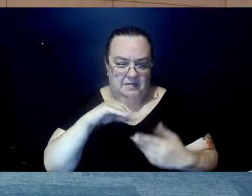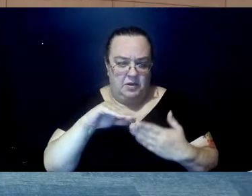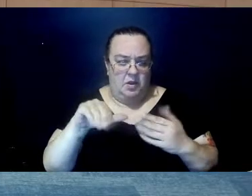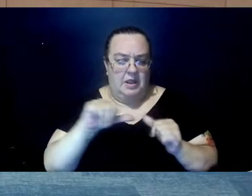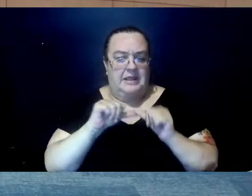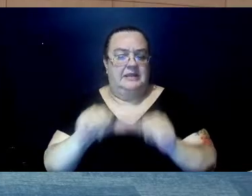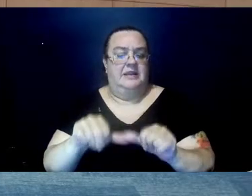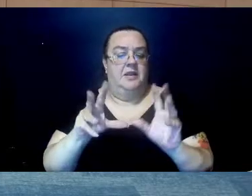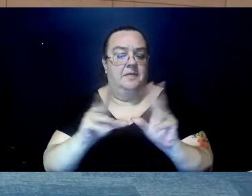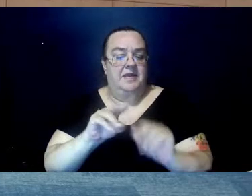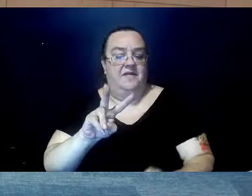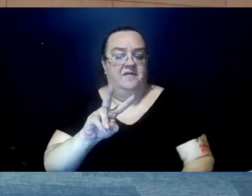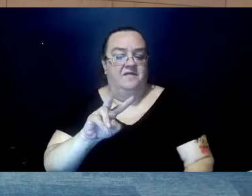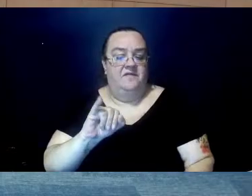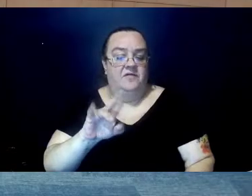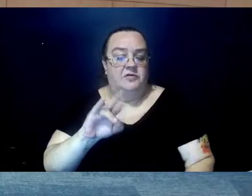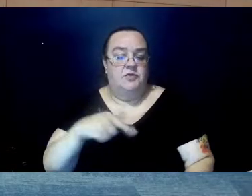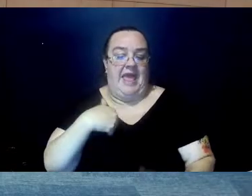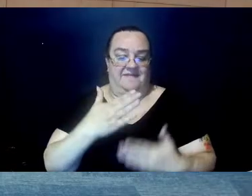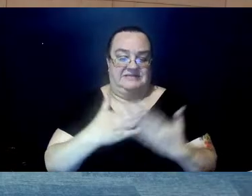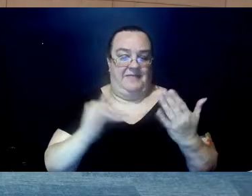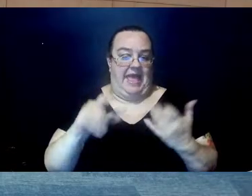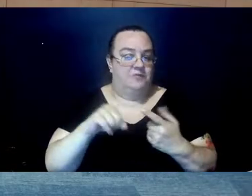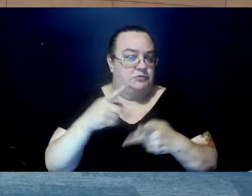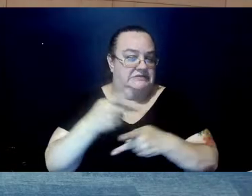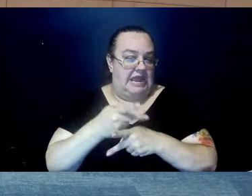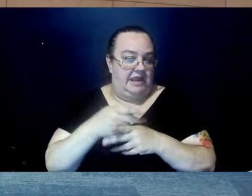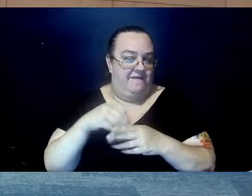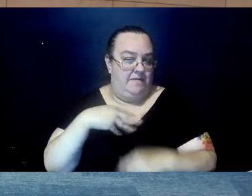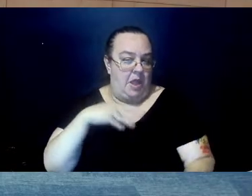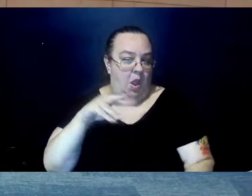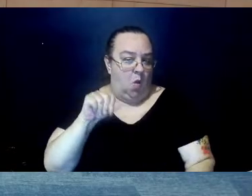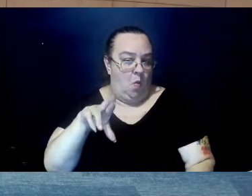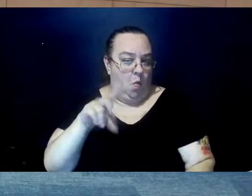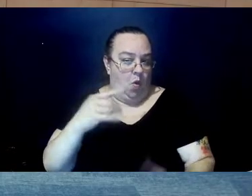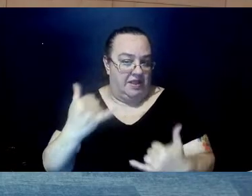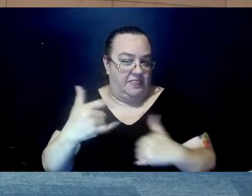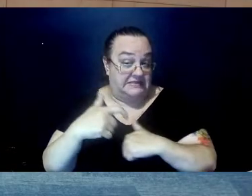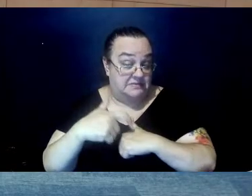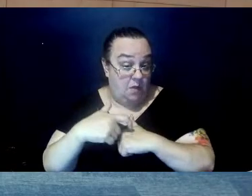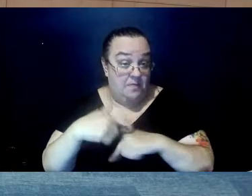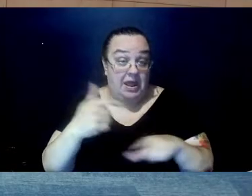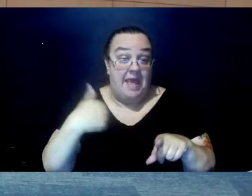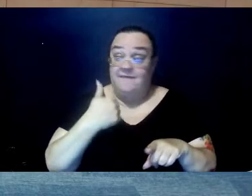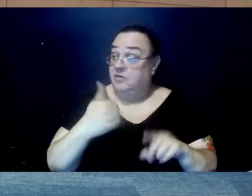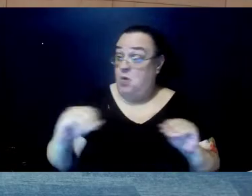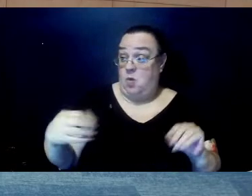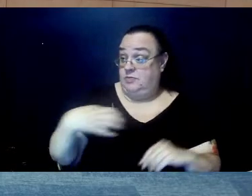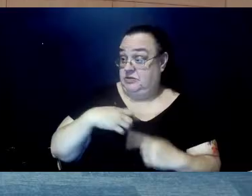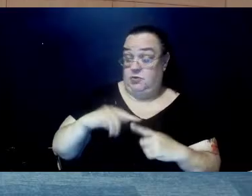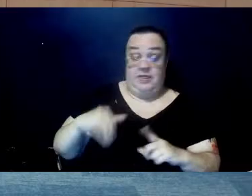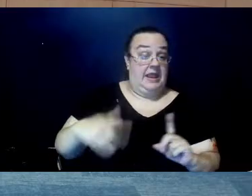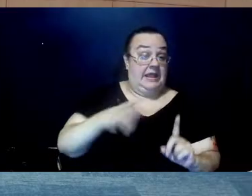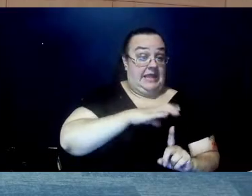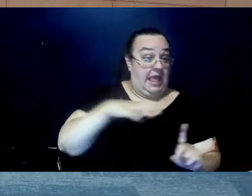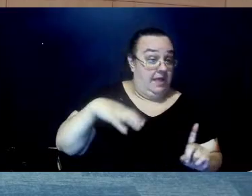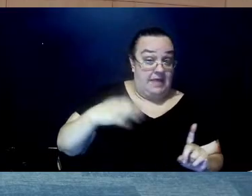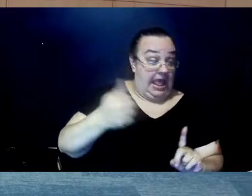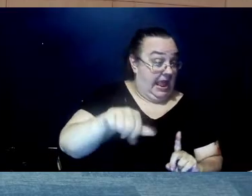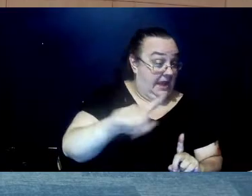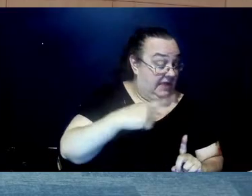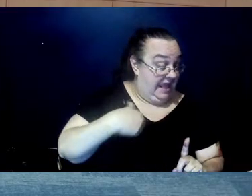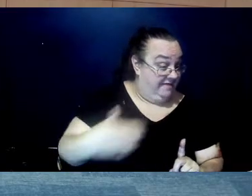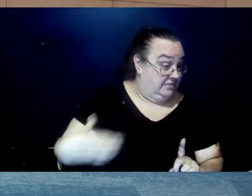need to take care of in Ward 5 at this moment. All right, I have no objection to that. Any objection to Councilmember Garces continuing